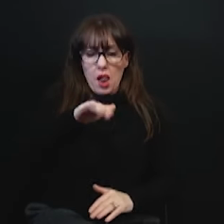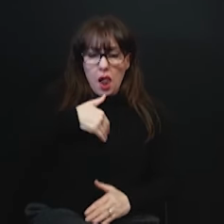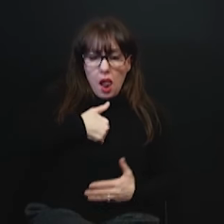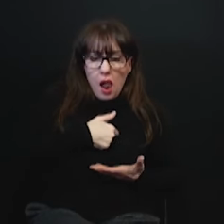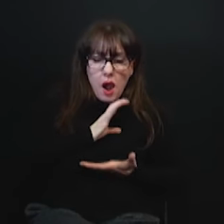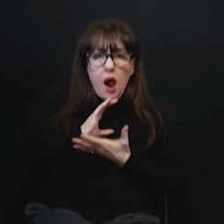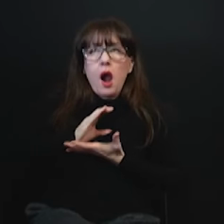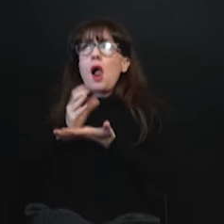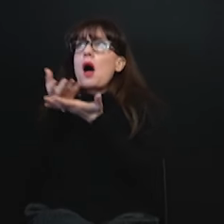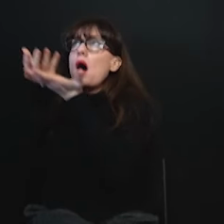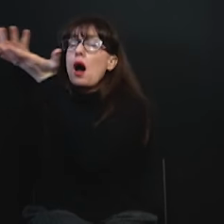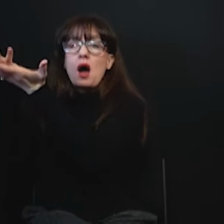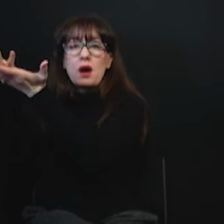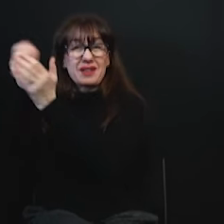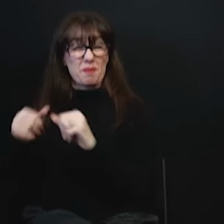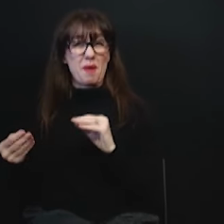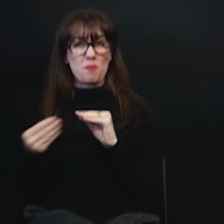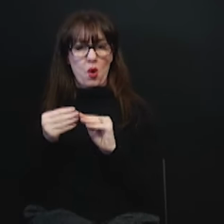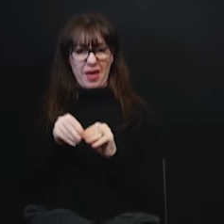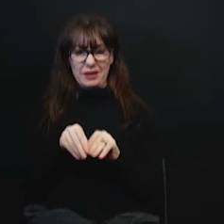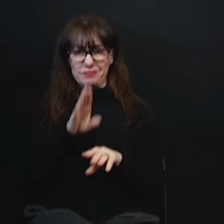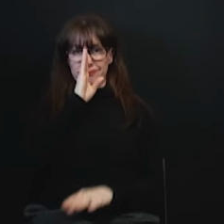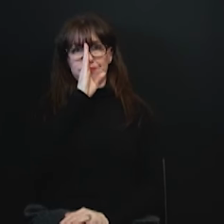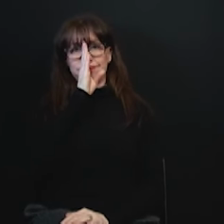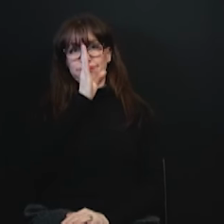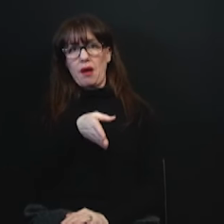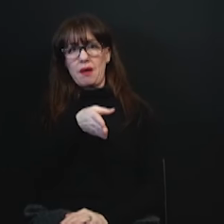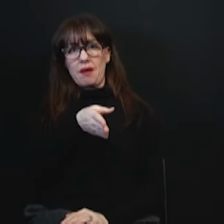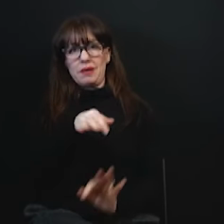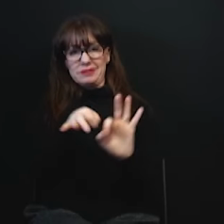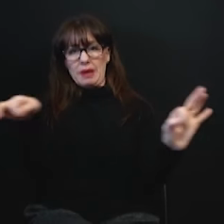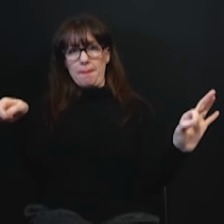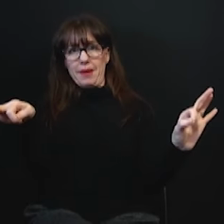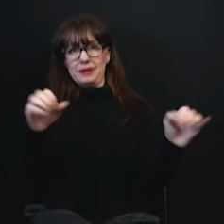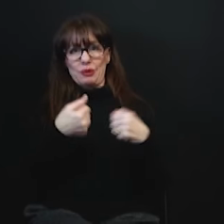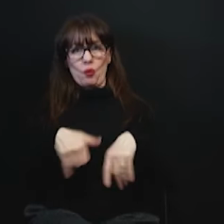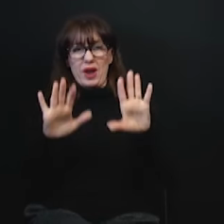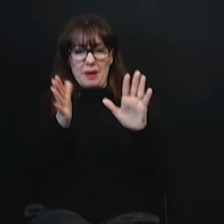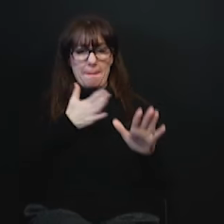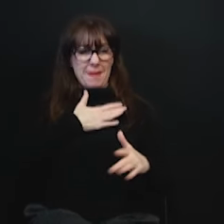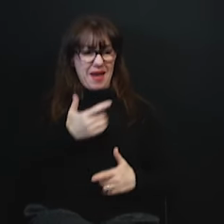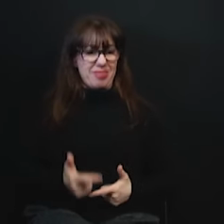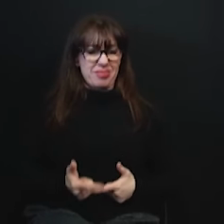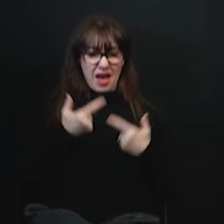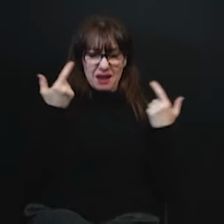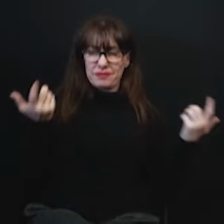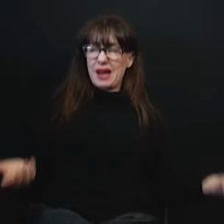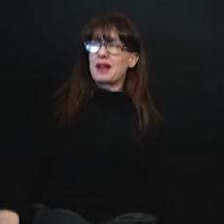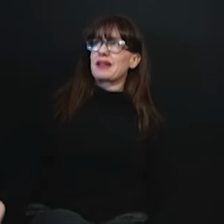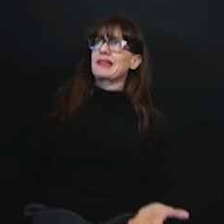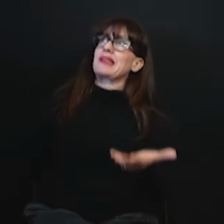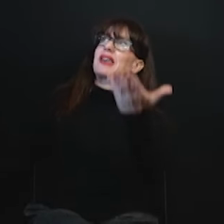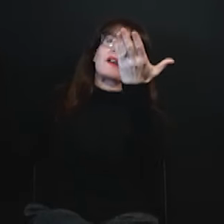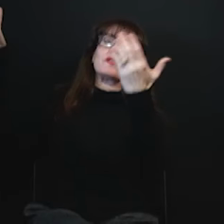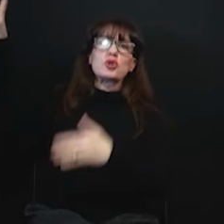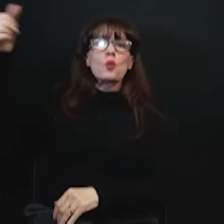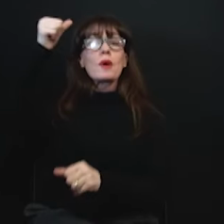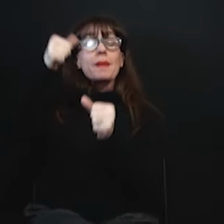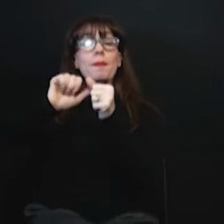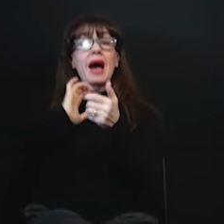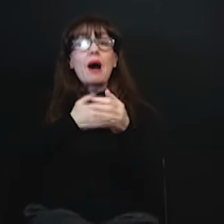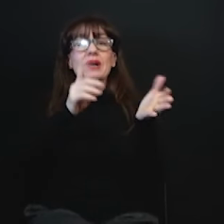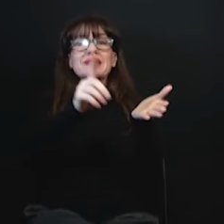And so when it comes, could there be a more blatant statement of surrender than that? Lord, I give my life to you. Remember our